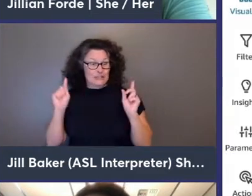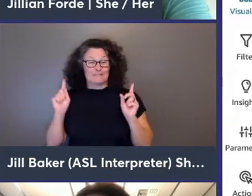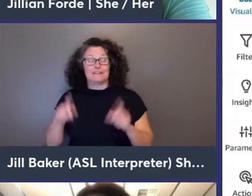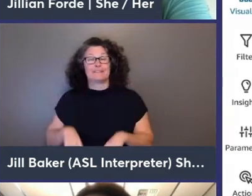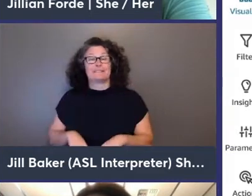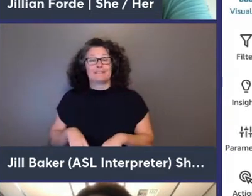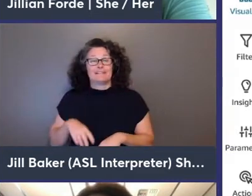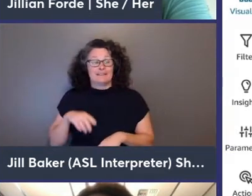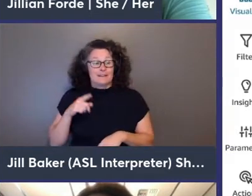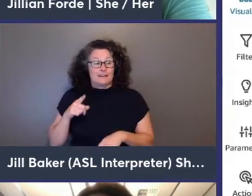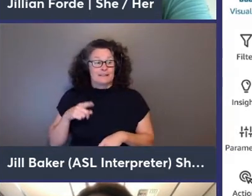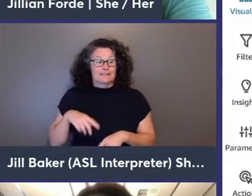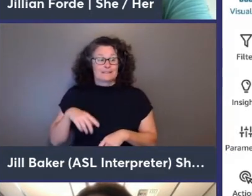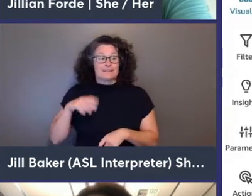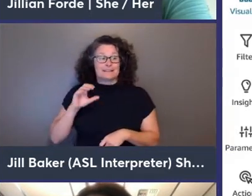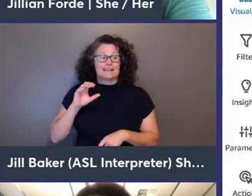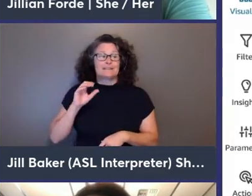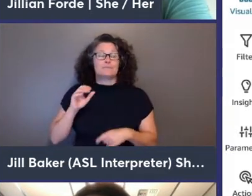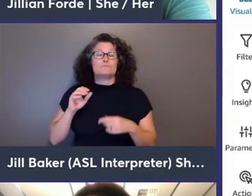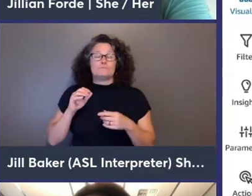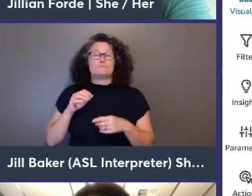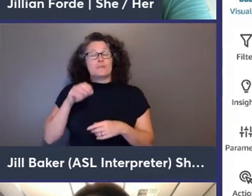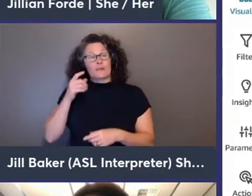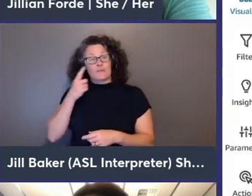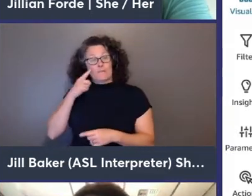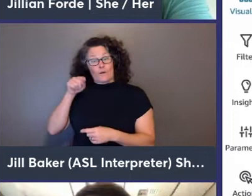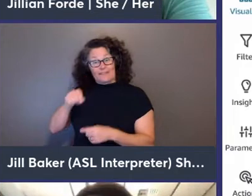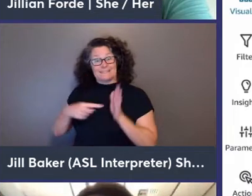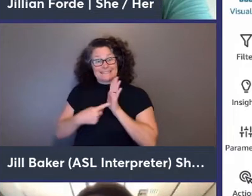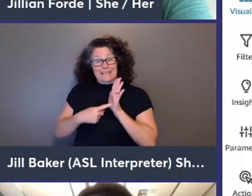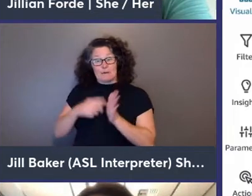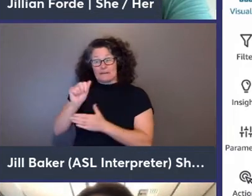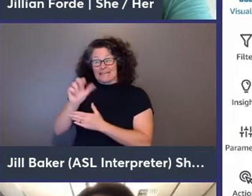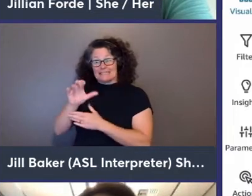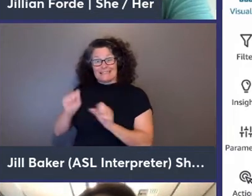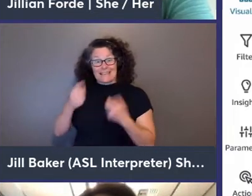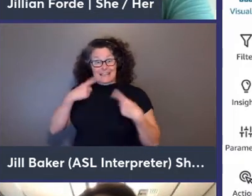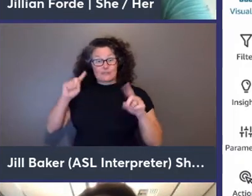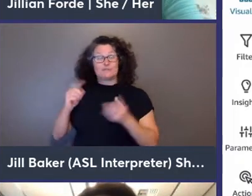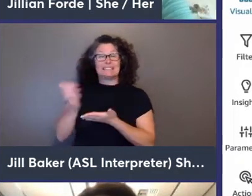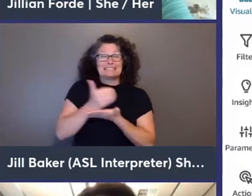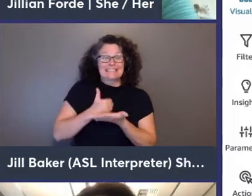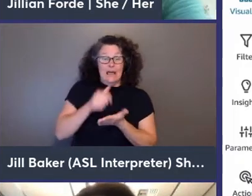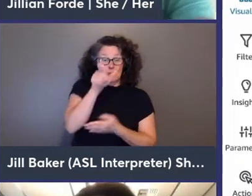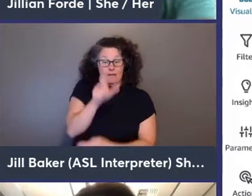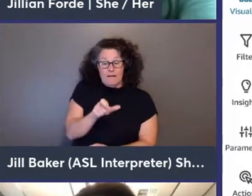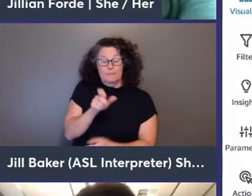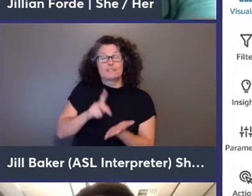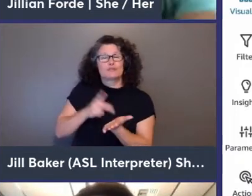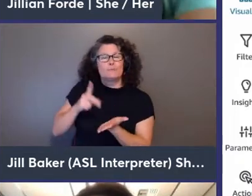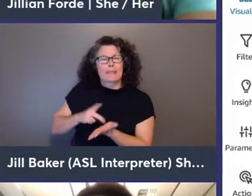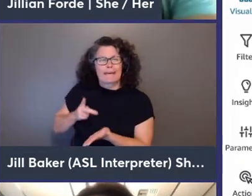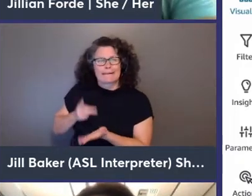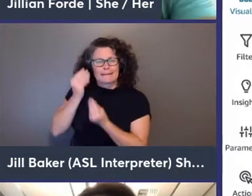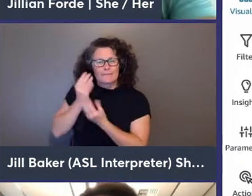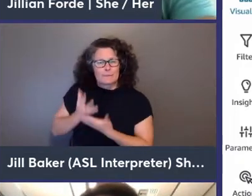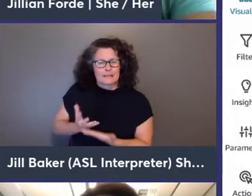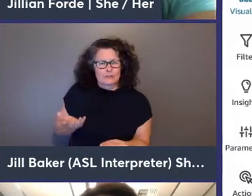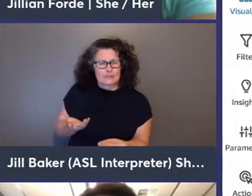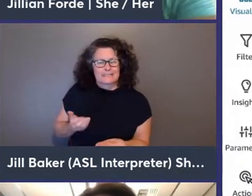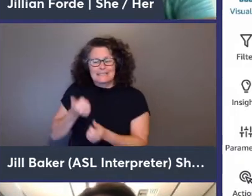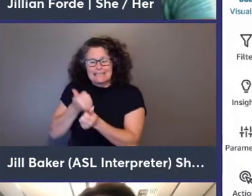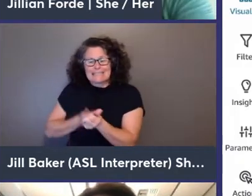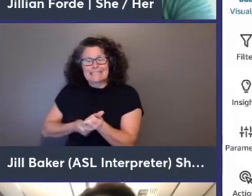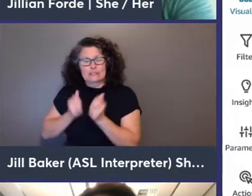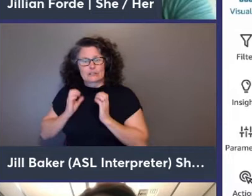join table may have duplicate informations. And in this example, the salary column has duplicate information because each